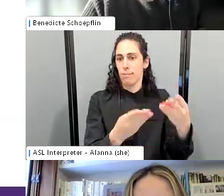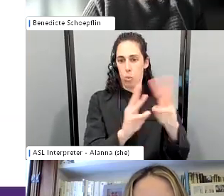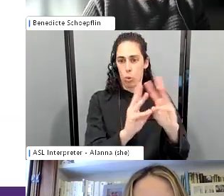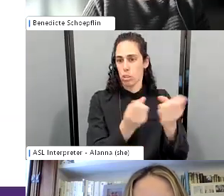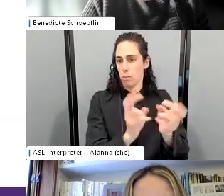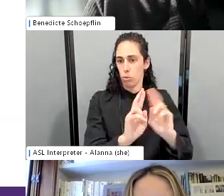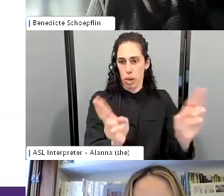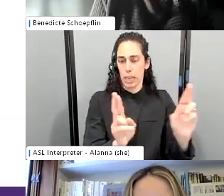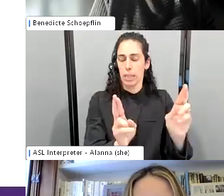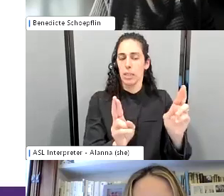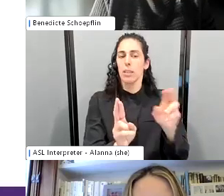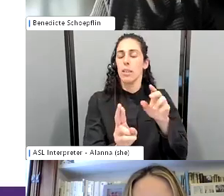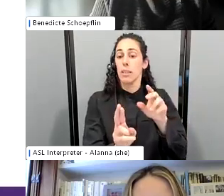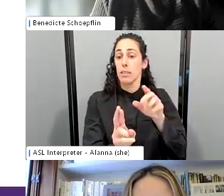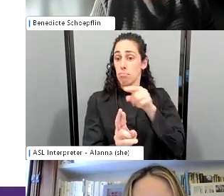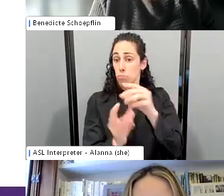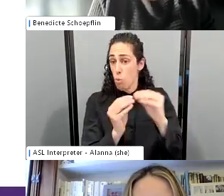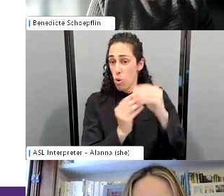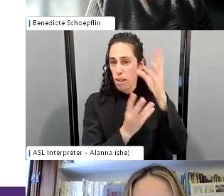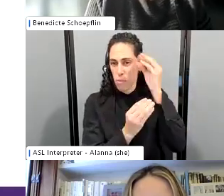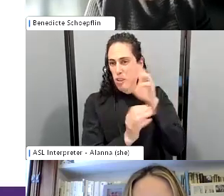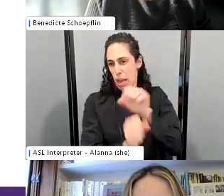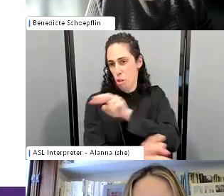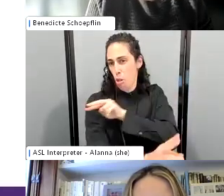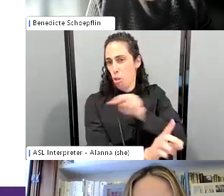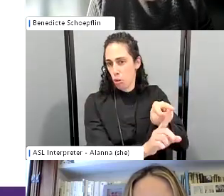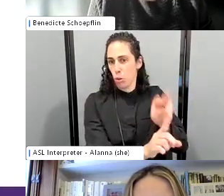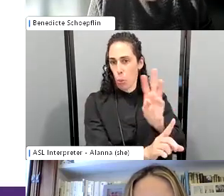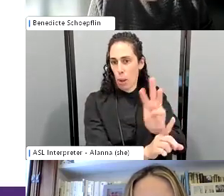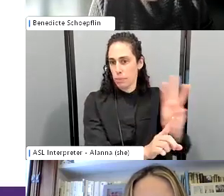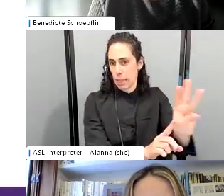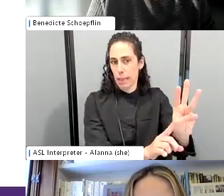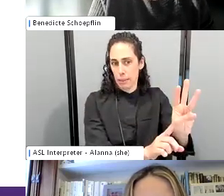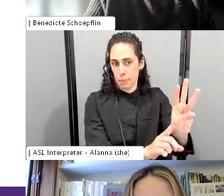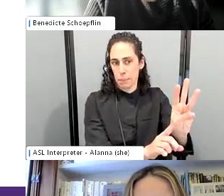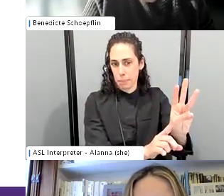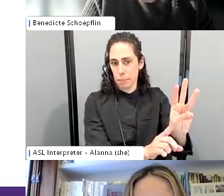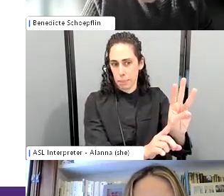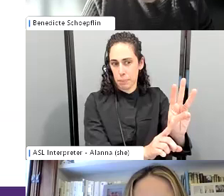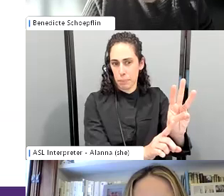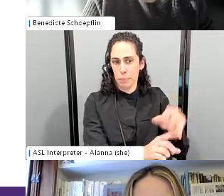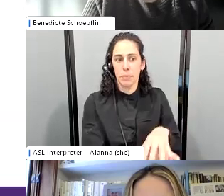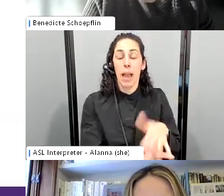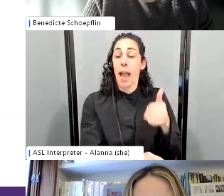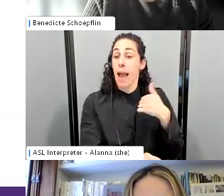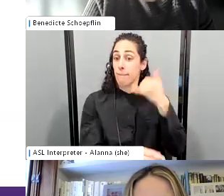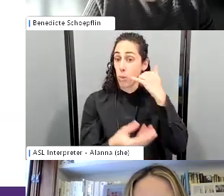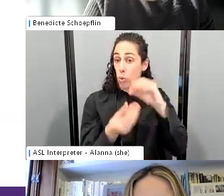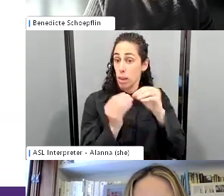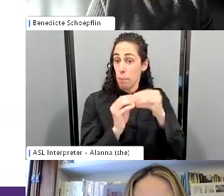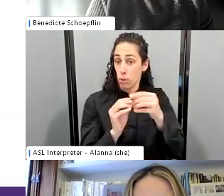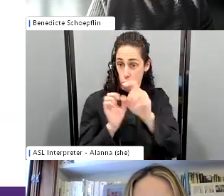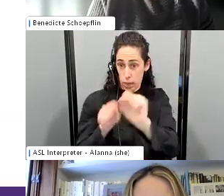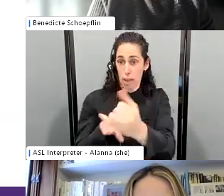information there. Again, our contact information for our organization, we do have a 1-833, a toll-free number for people to